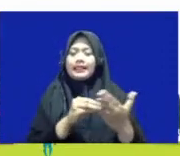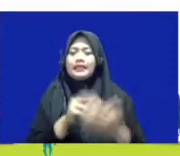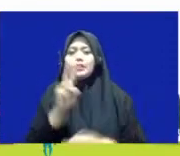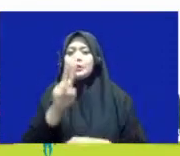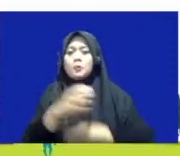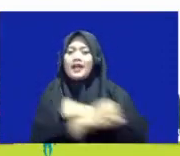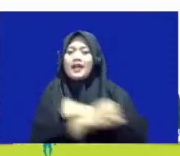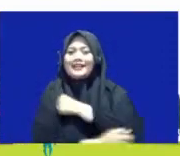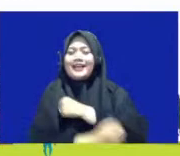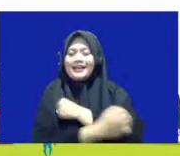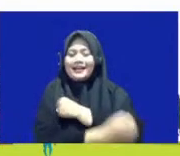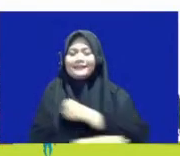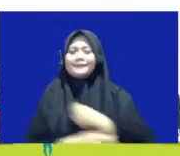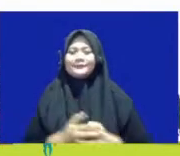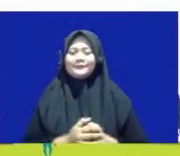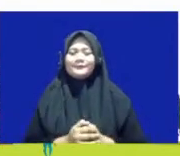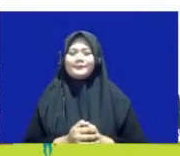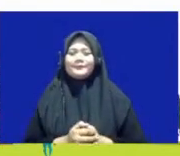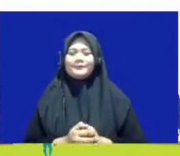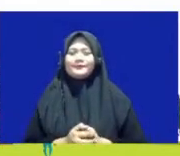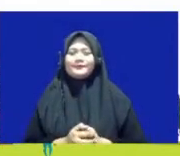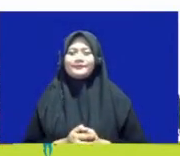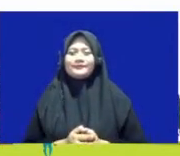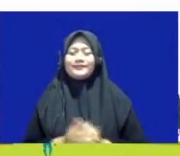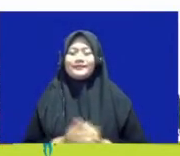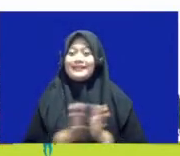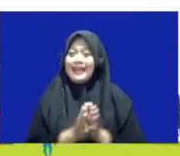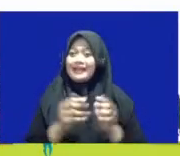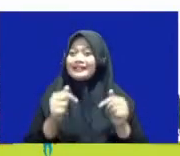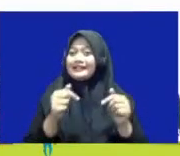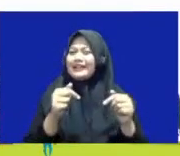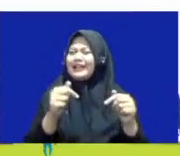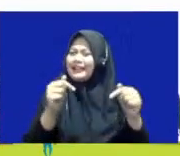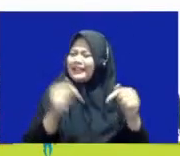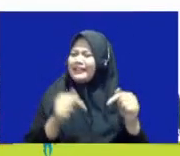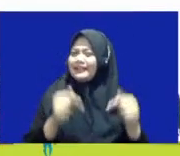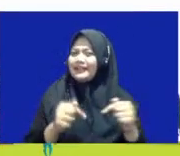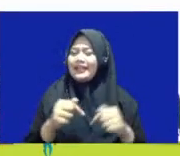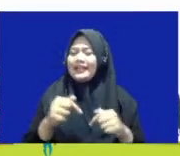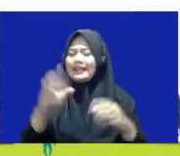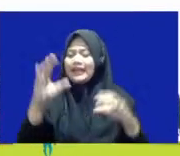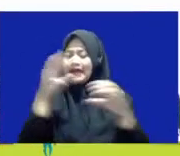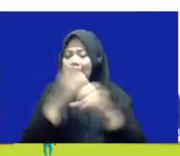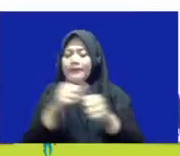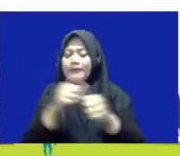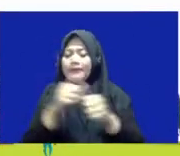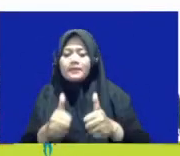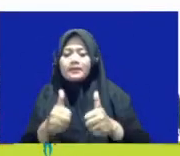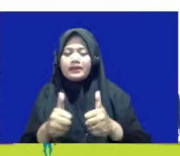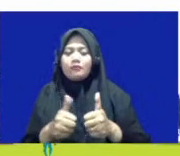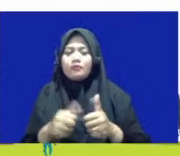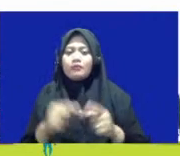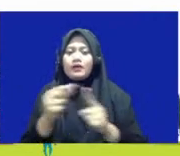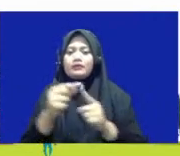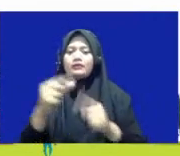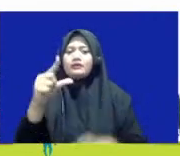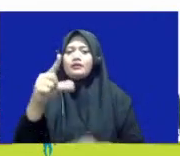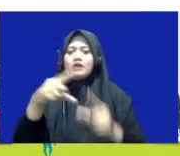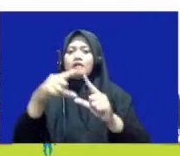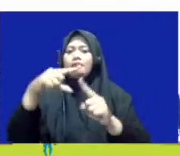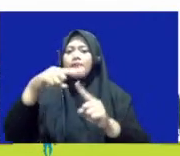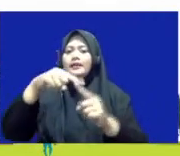Cooperation Modality provides a platform for exchanging knowledge and experience between countries with